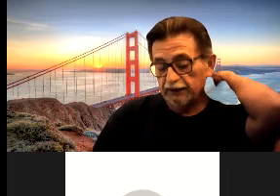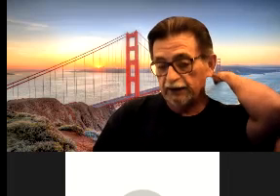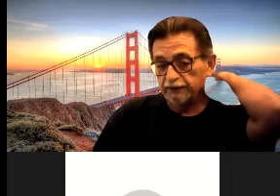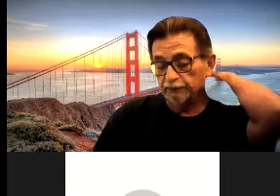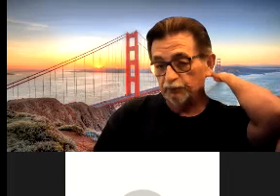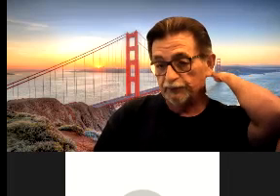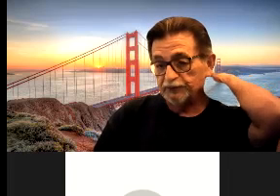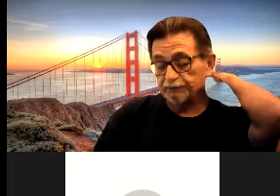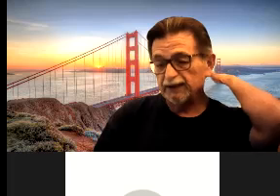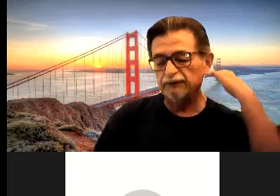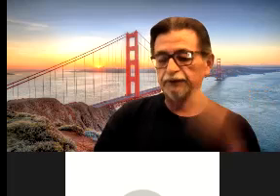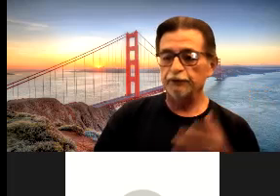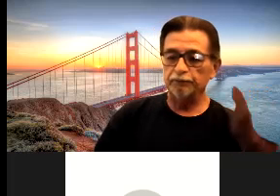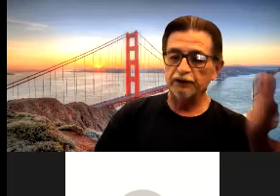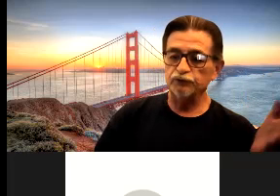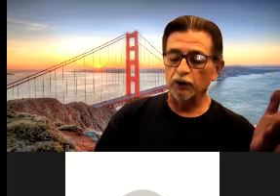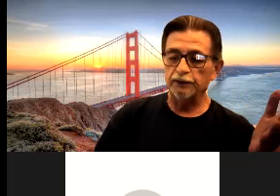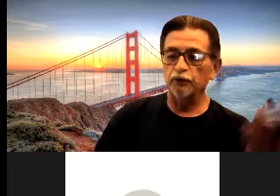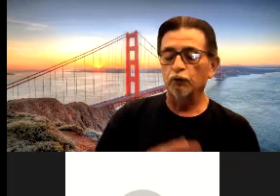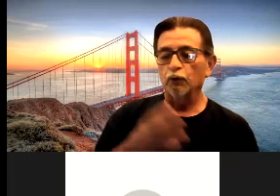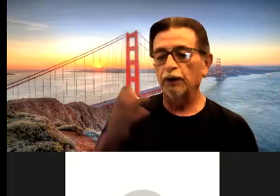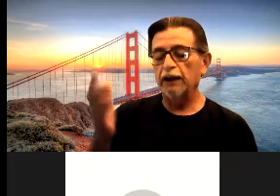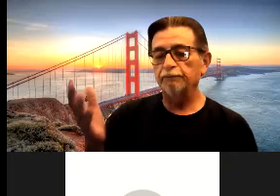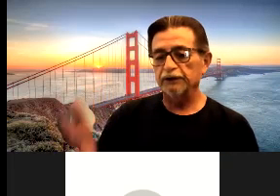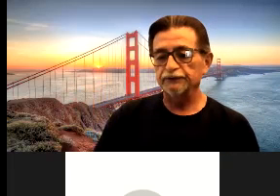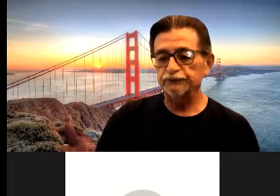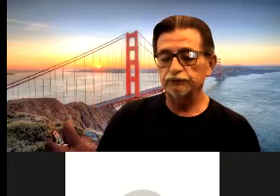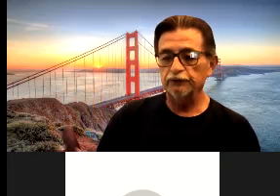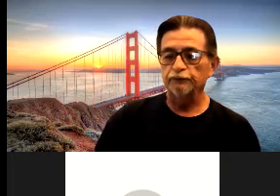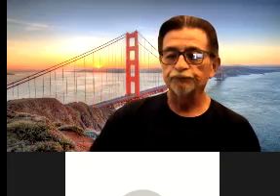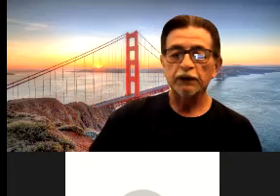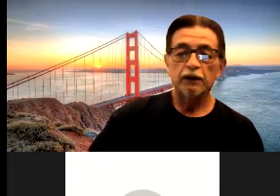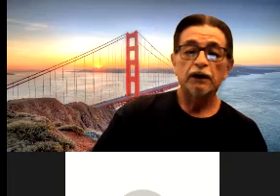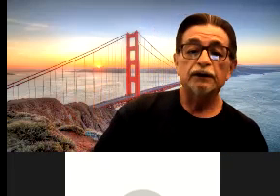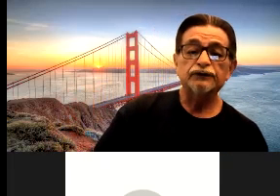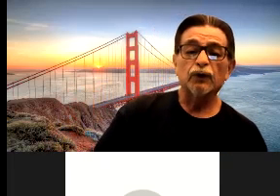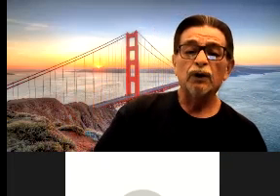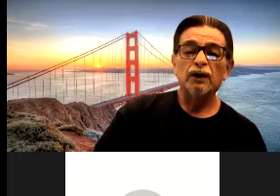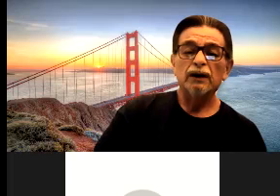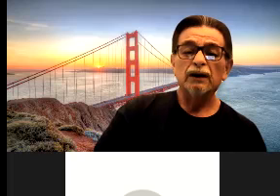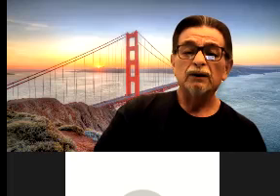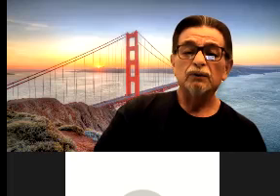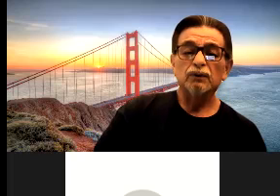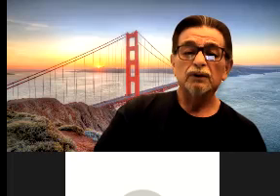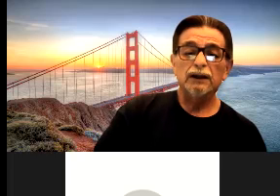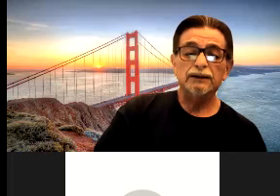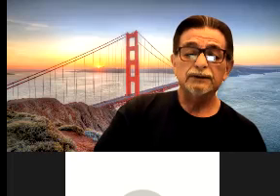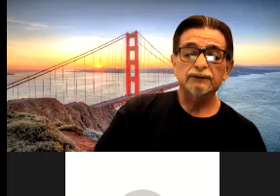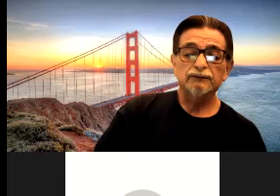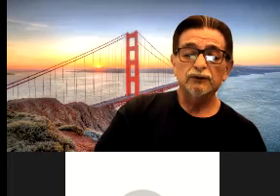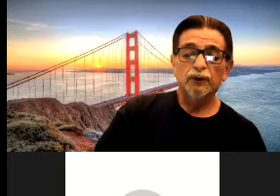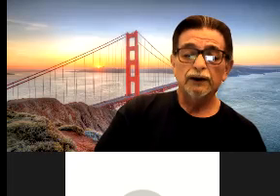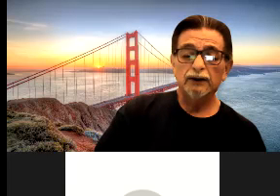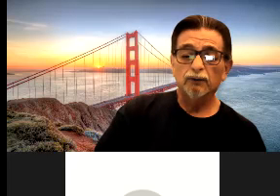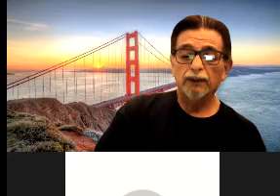electrons and end up with a perspective either +1 or a +2. And so